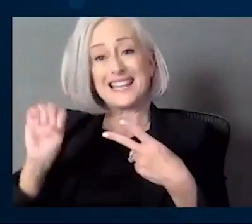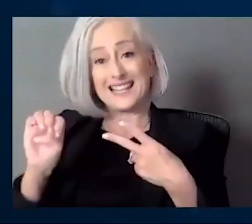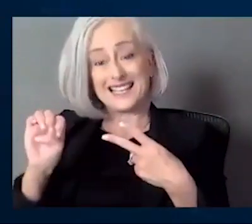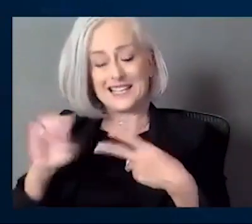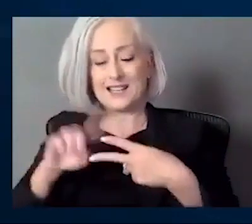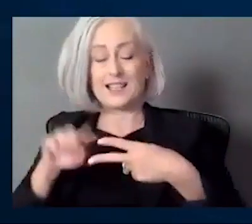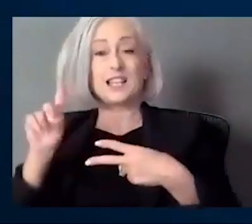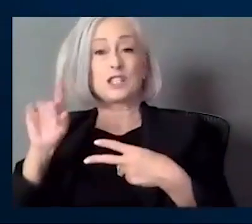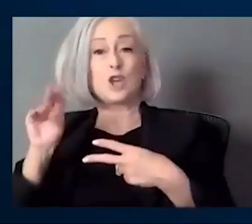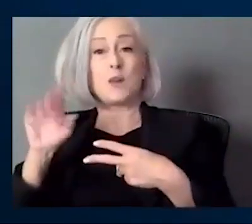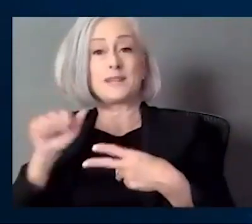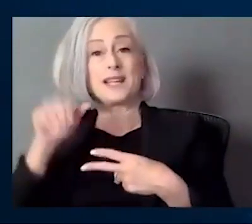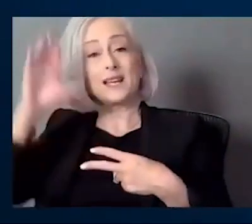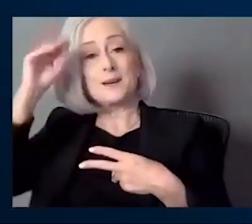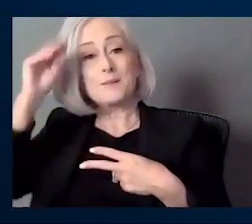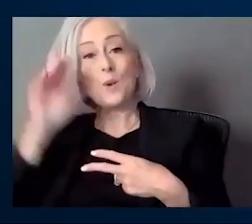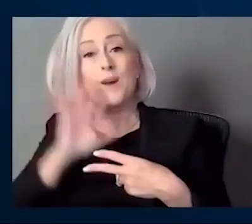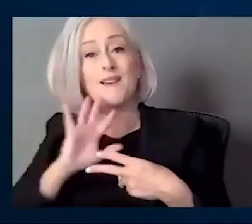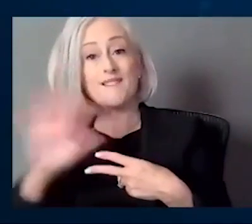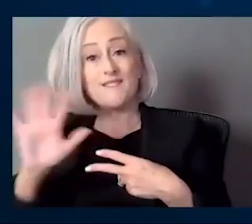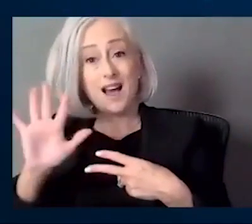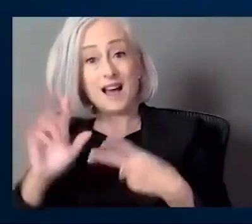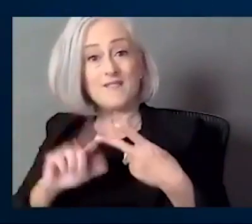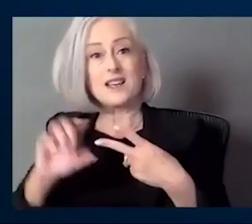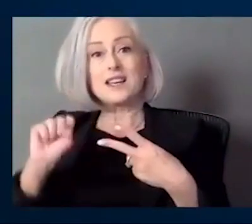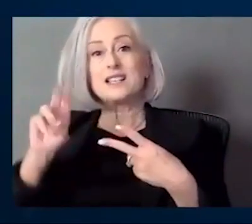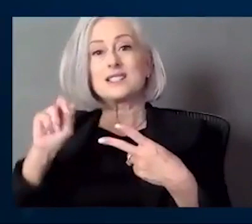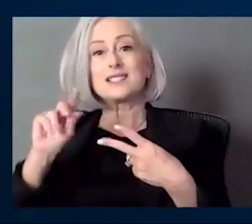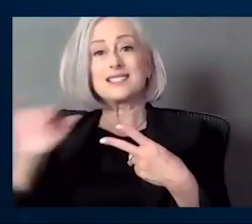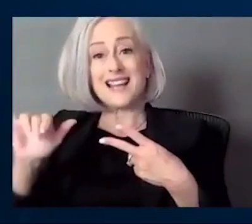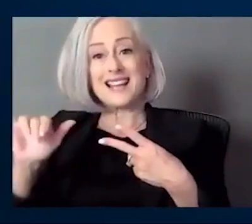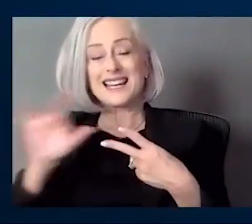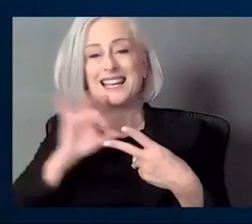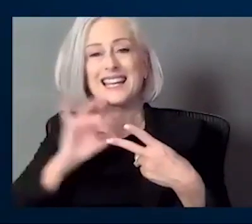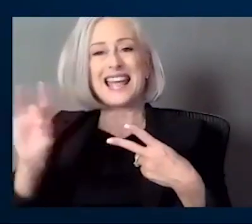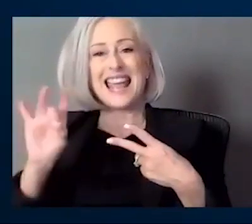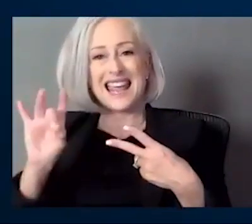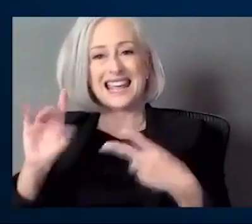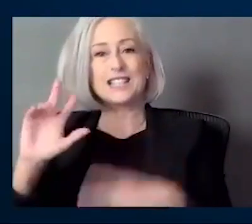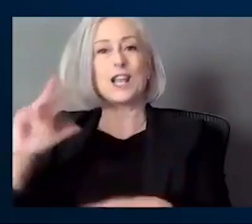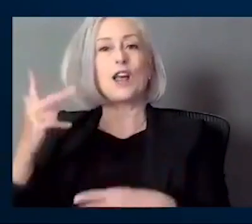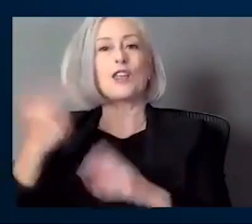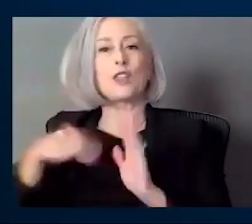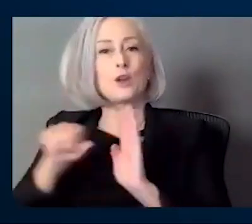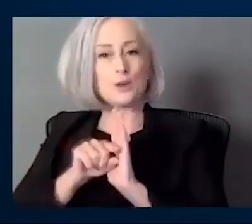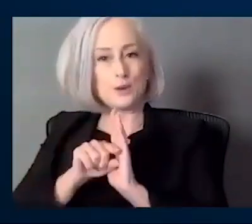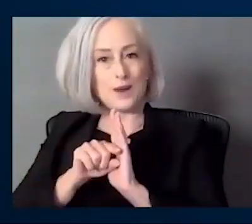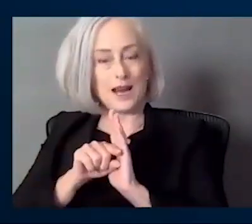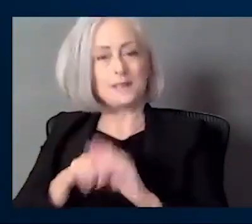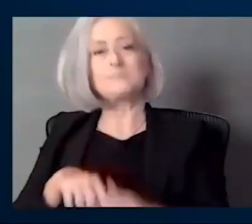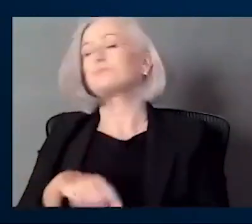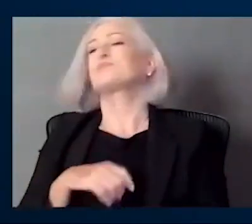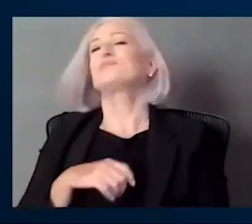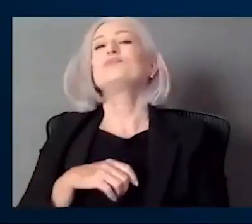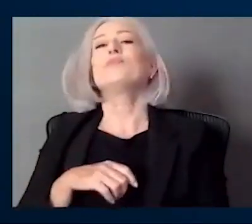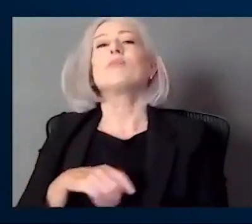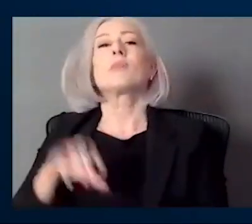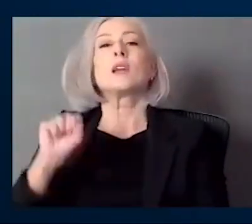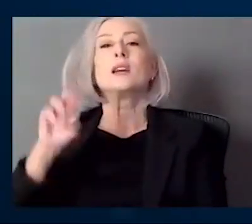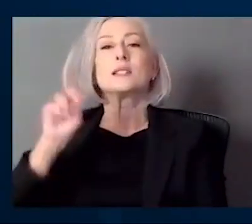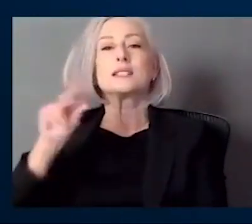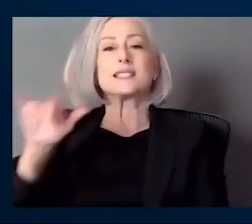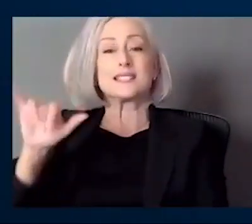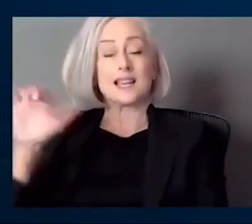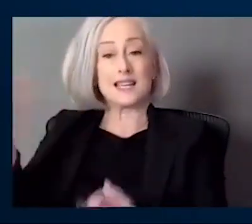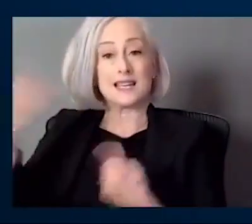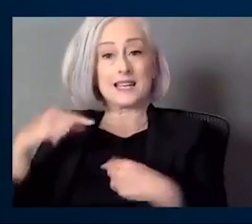he's going to be in kindergarten, and Sonny is 8. She's going to be in the 3rd grade. And Sonny came by the office during the pandemic and ran into